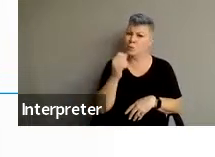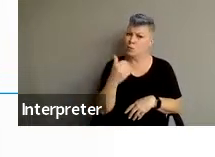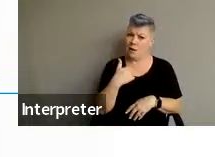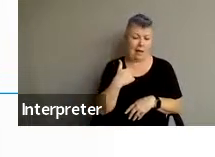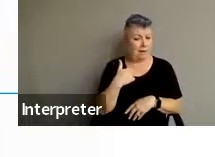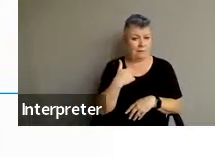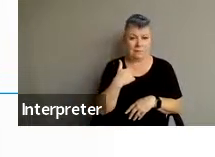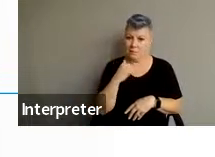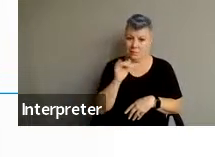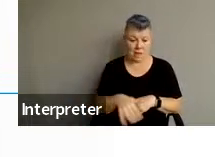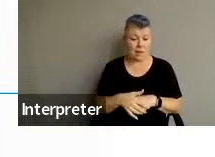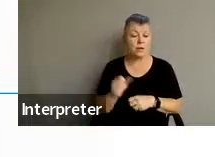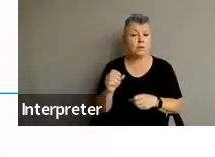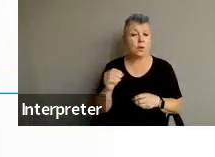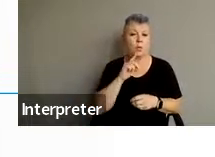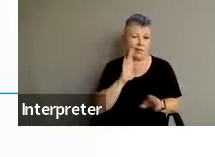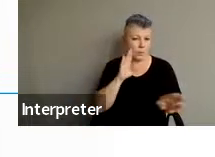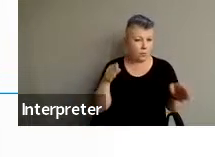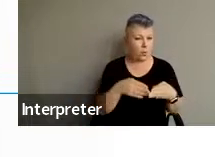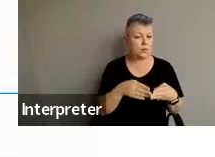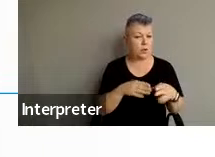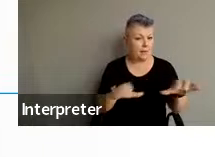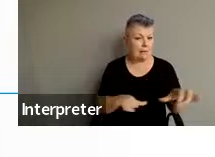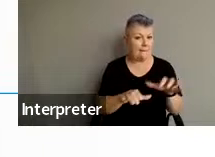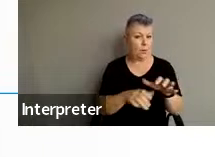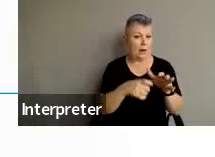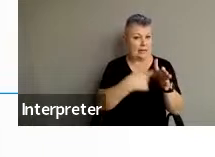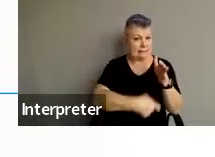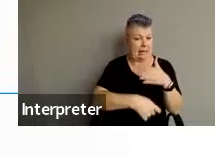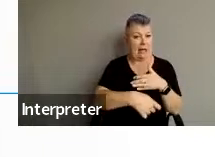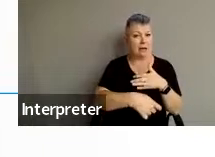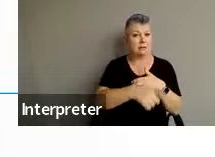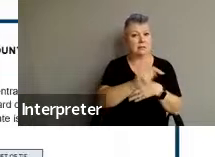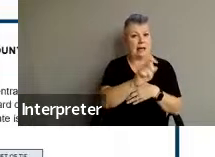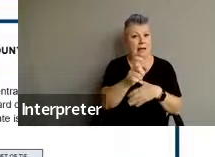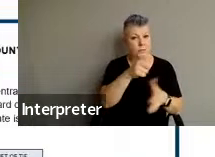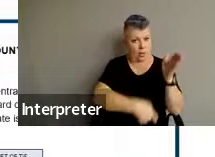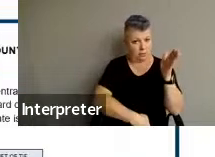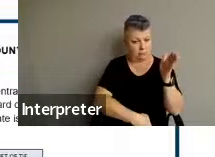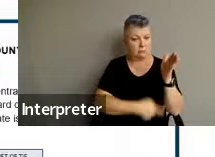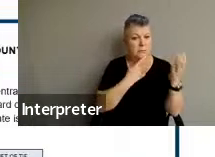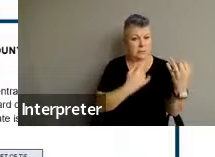we'll only primarily be discussing the operating tax rate tonight.